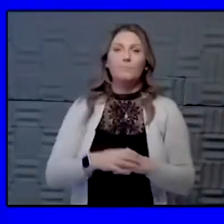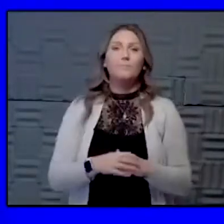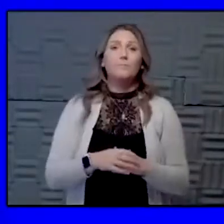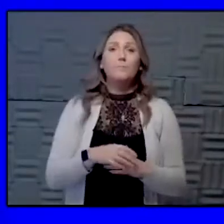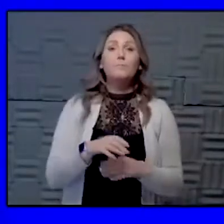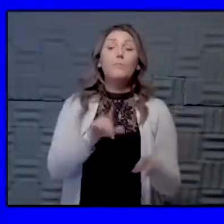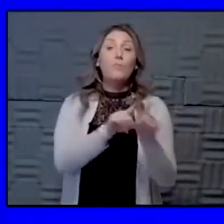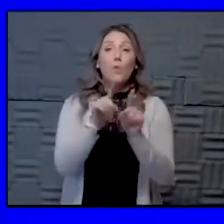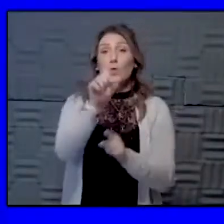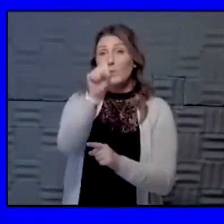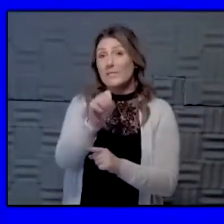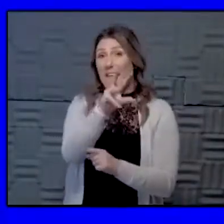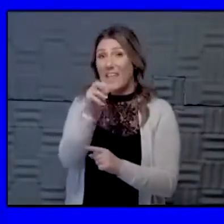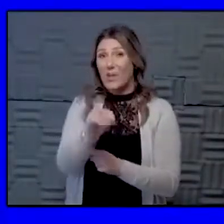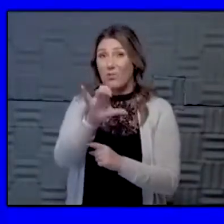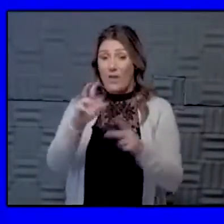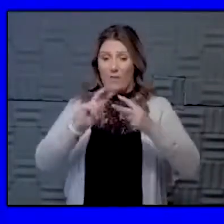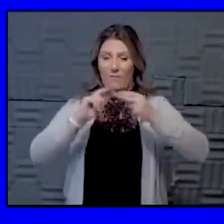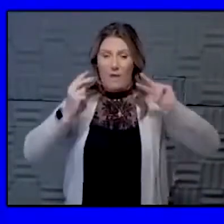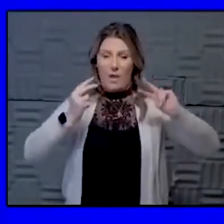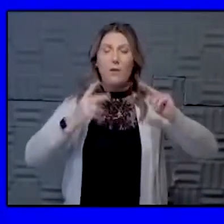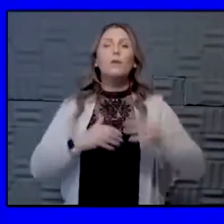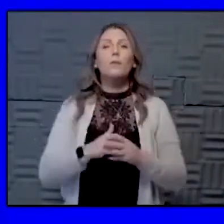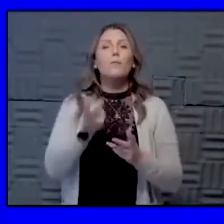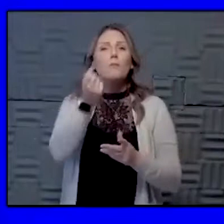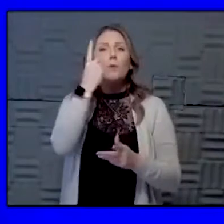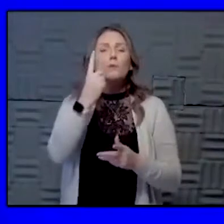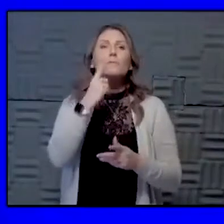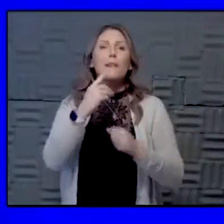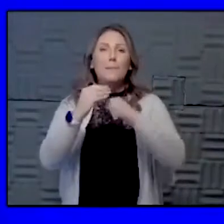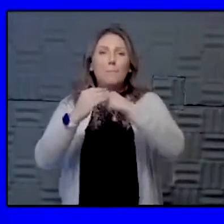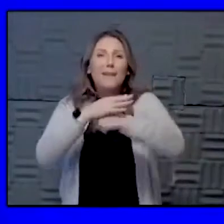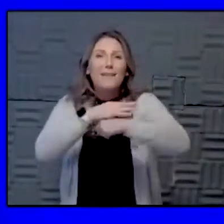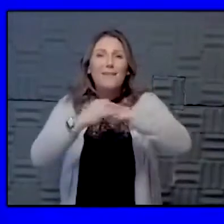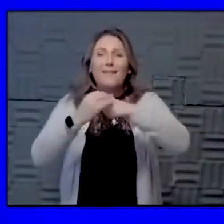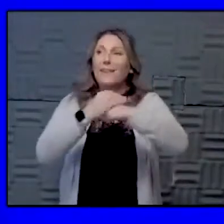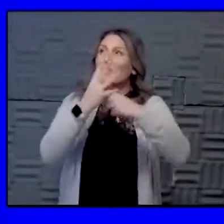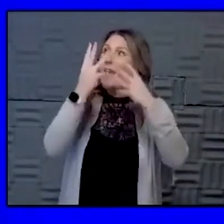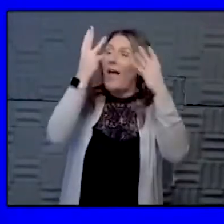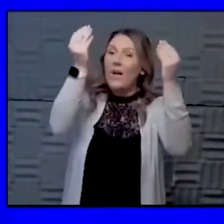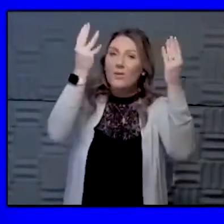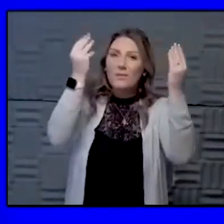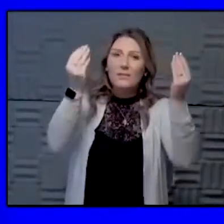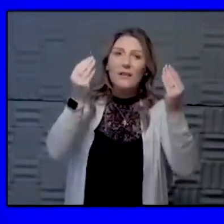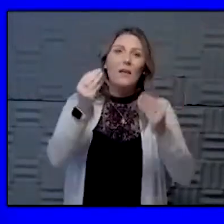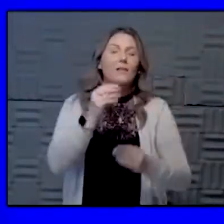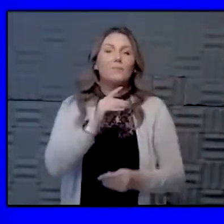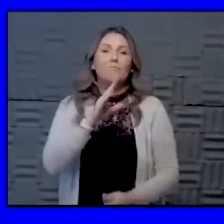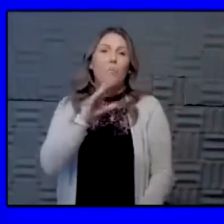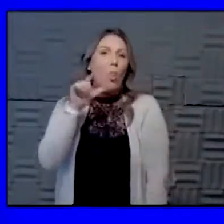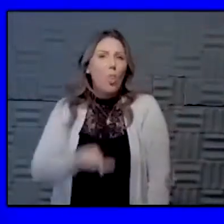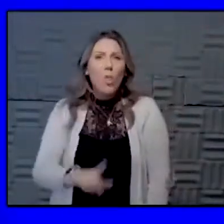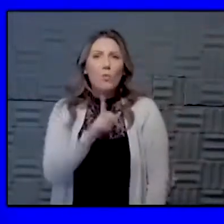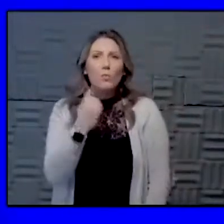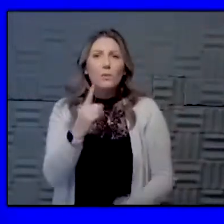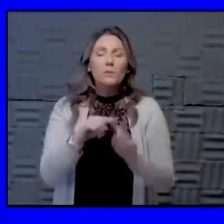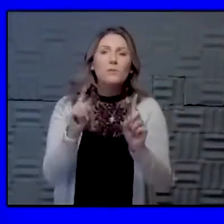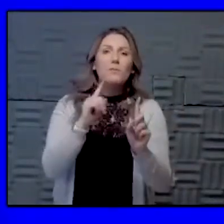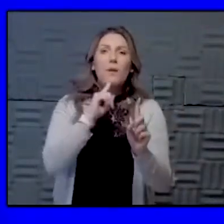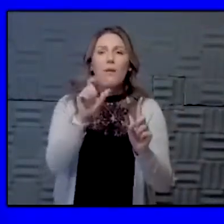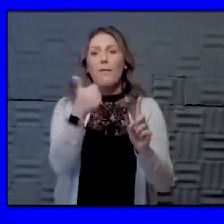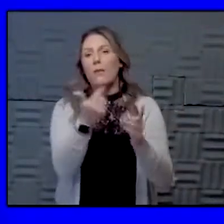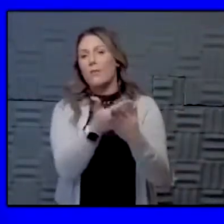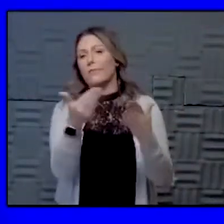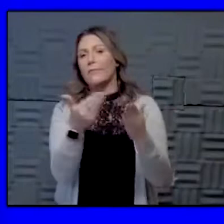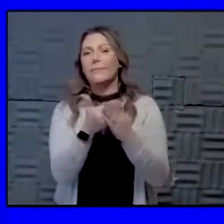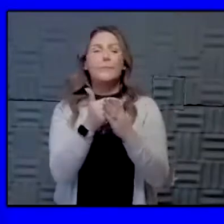the South African variant. And understand that, you know, if you're going to a beach, you're going to be outdoors. Very, very low risk. But if you're going to be doing other things like